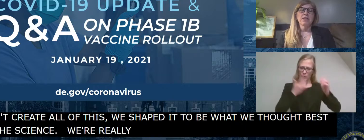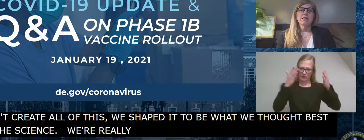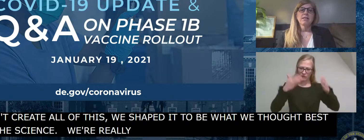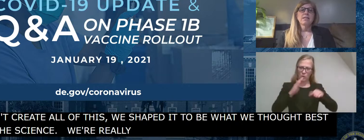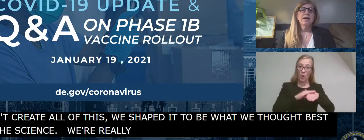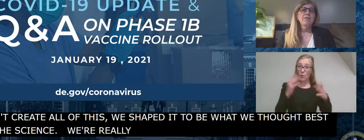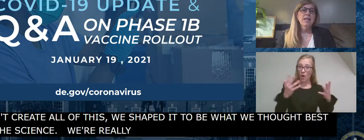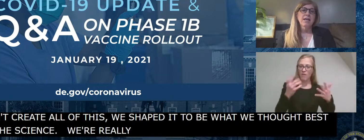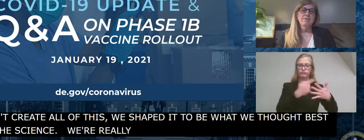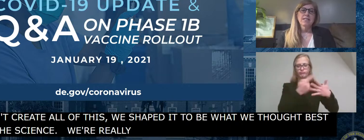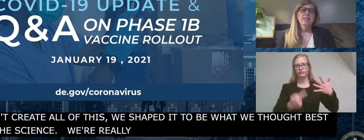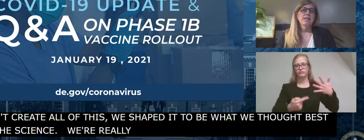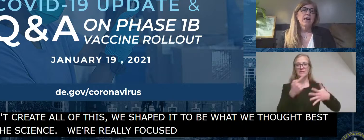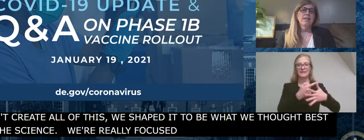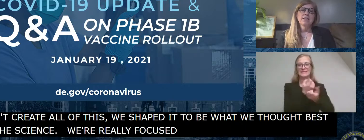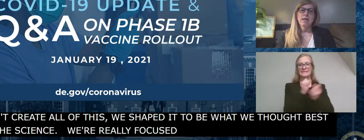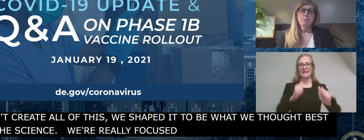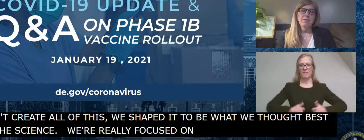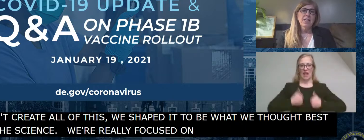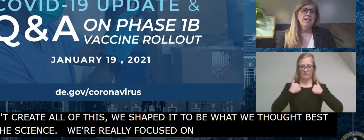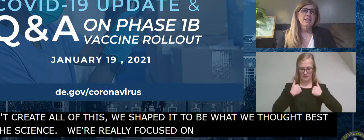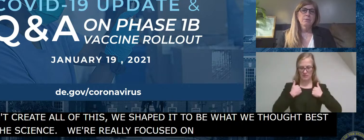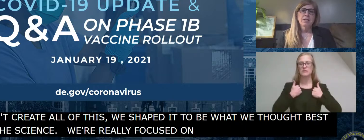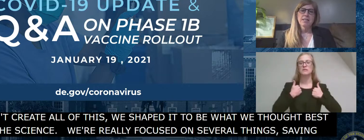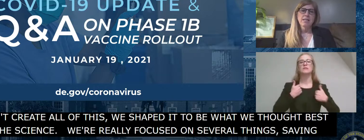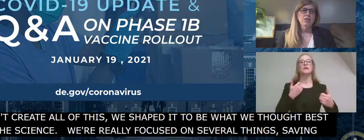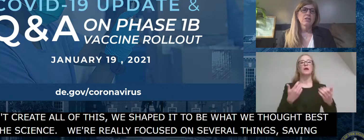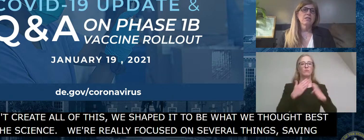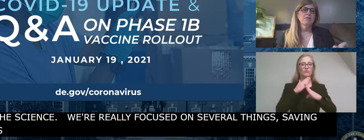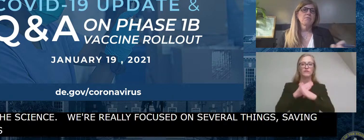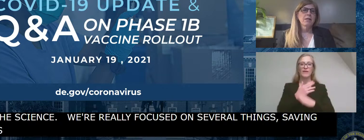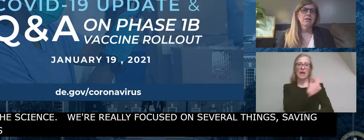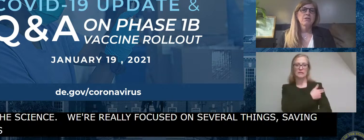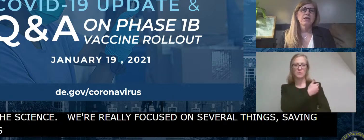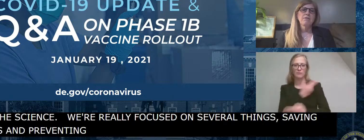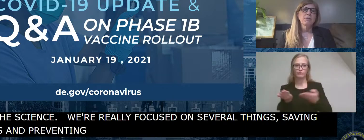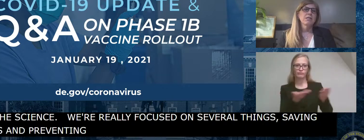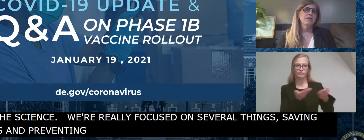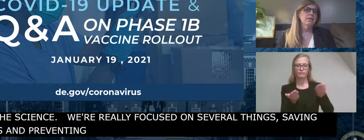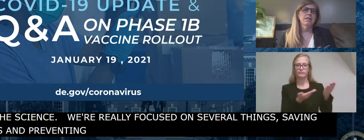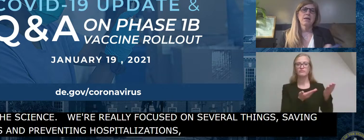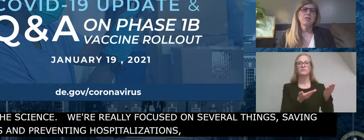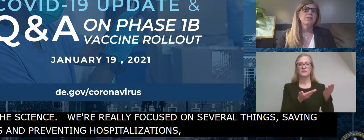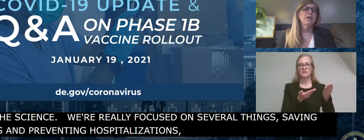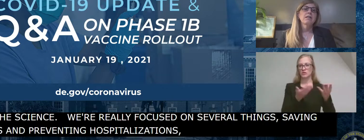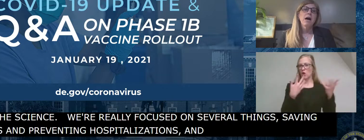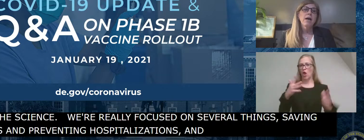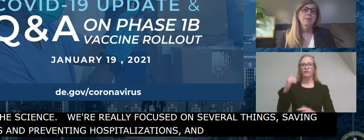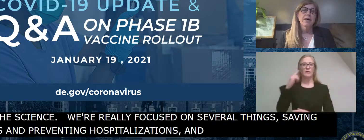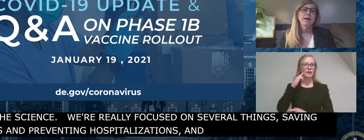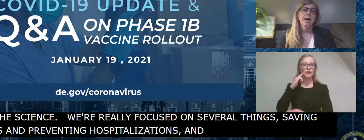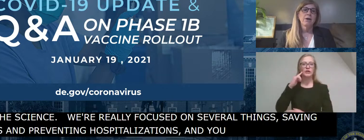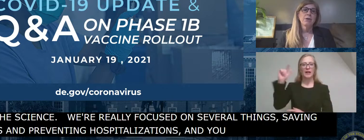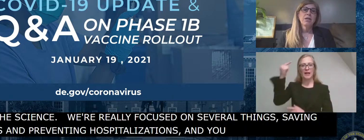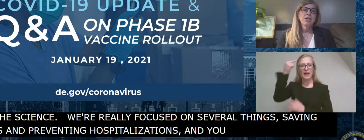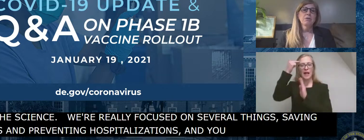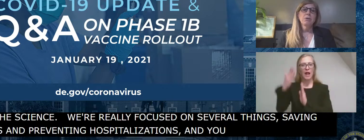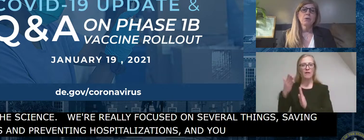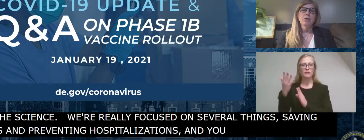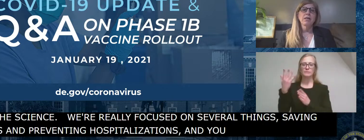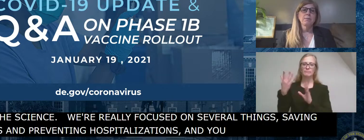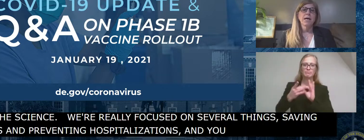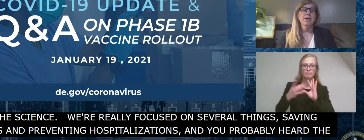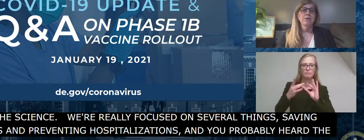several things: saving lives and preventing hospitalizations. And you've probably heard the governor talk a lot about how,